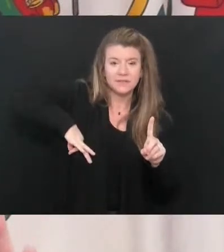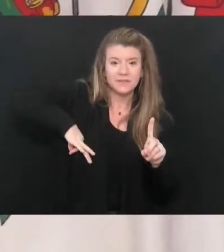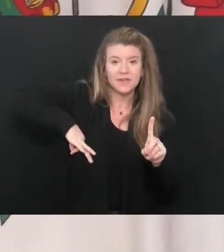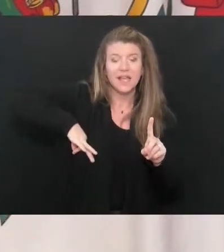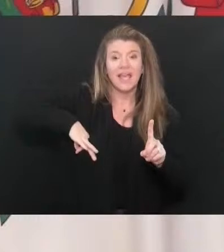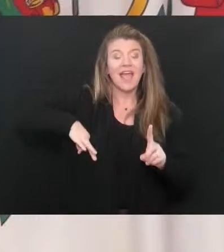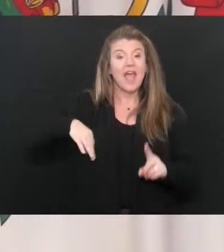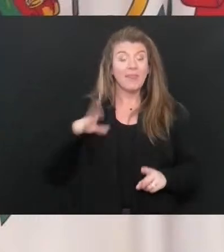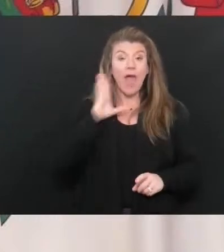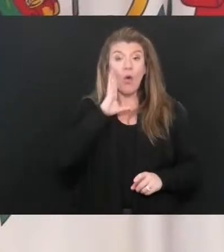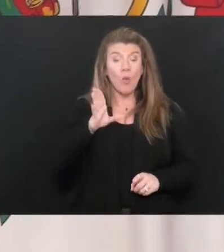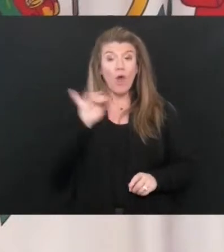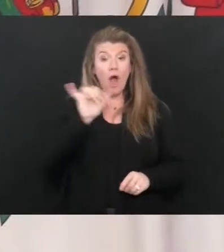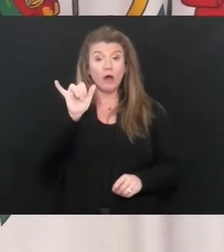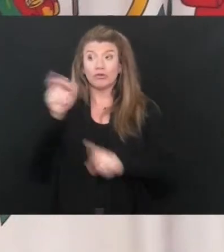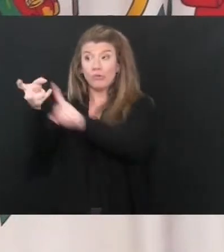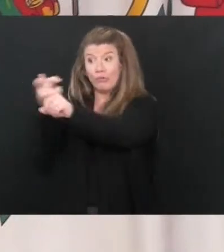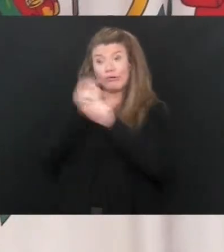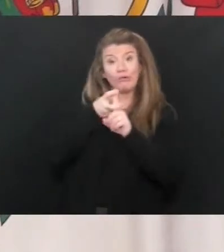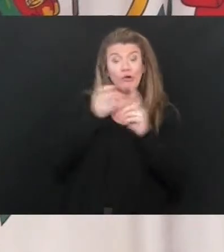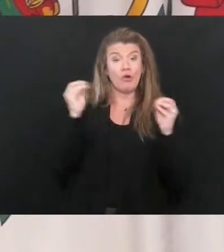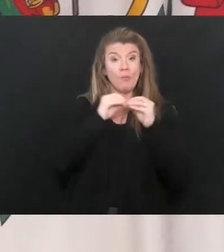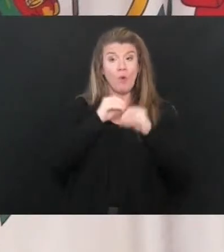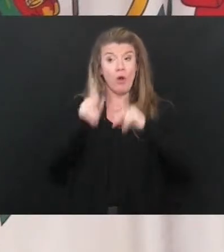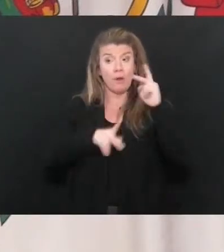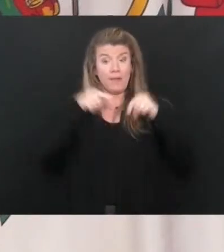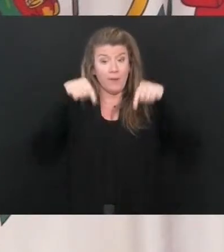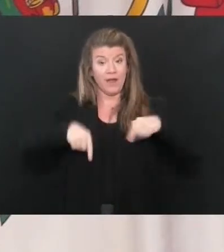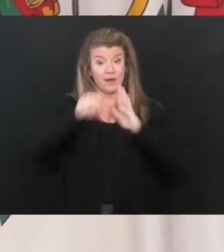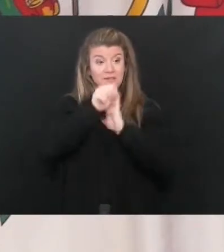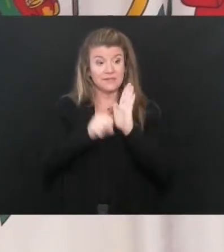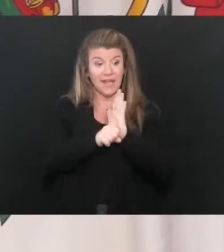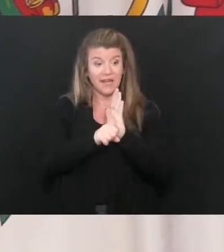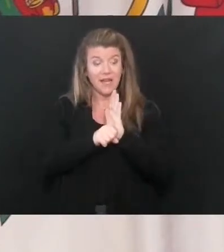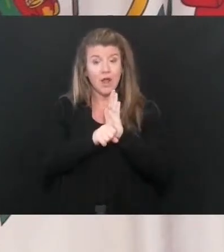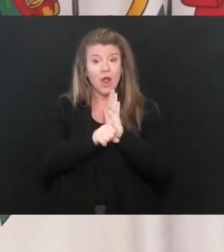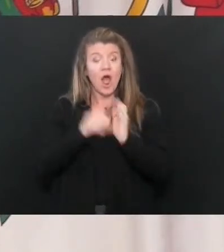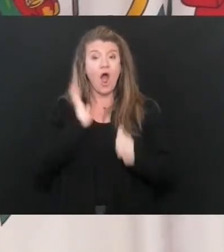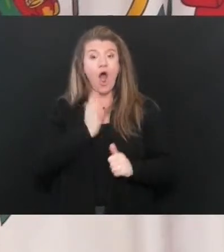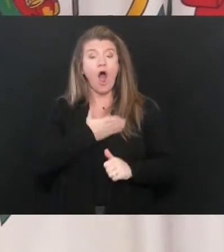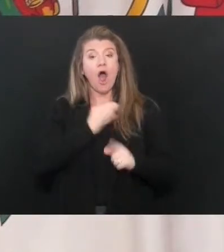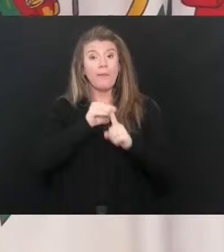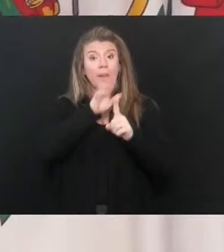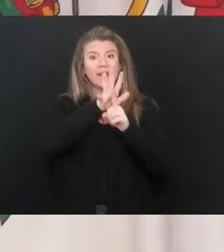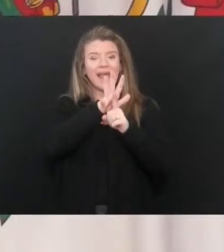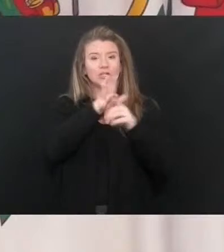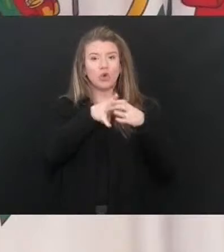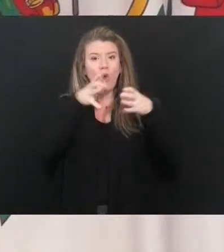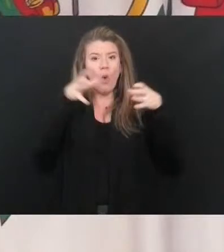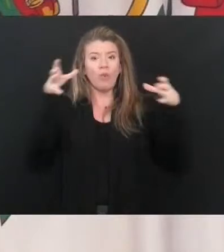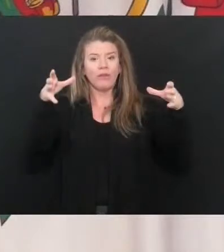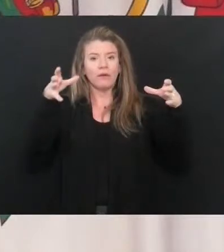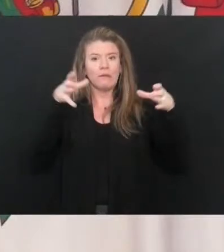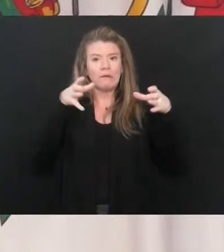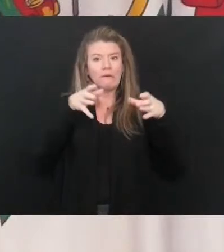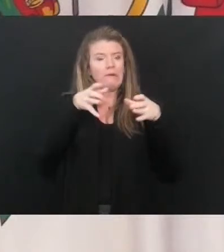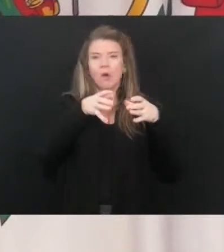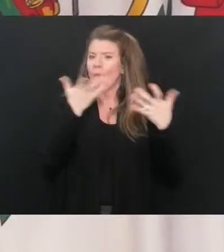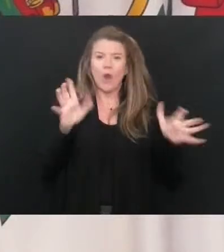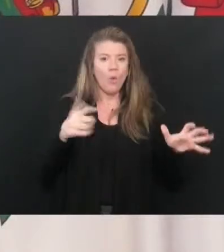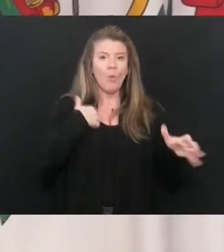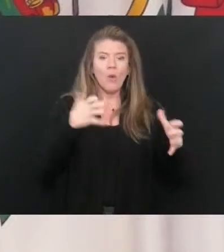a lot more people to our state to stop this decline in growth. Think about one thing. Let me just ask you just